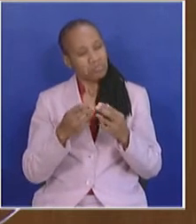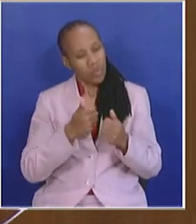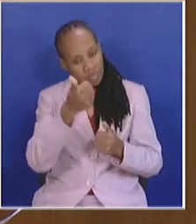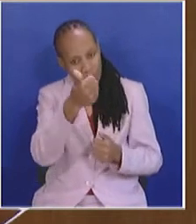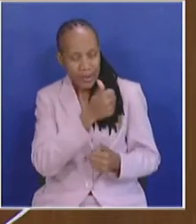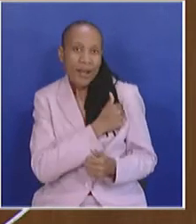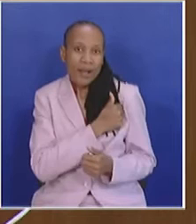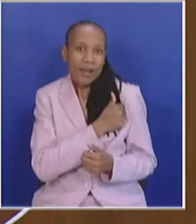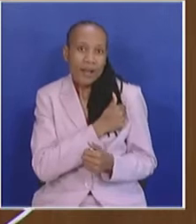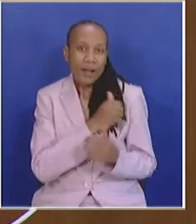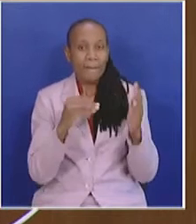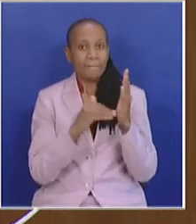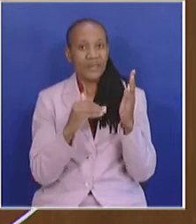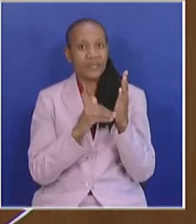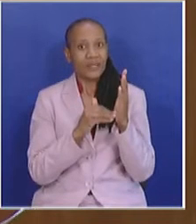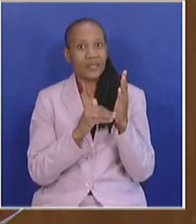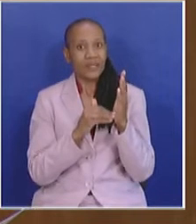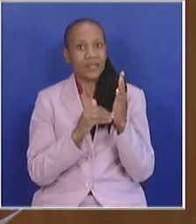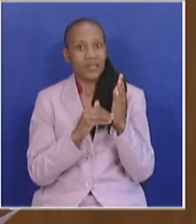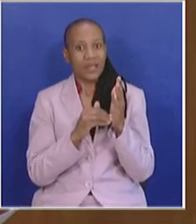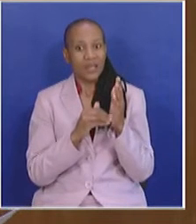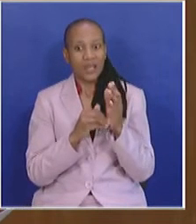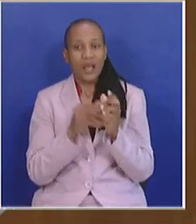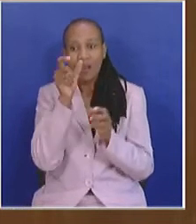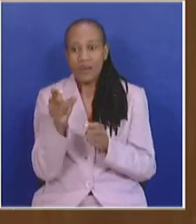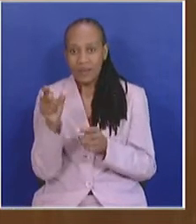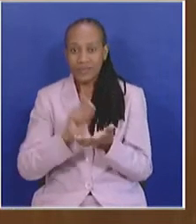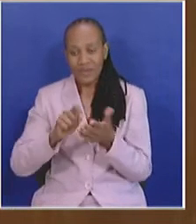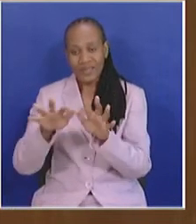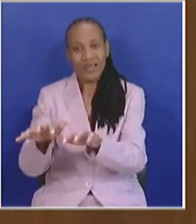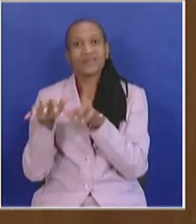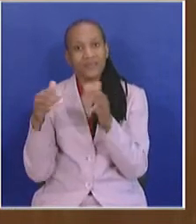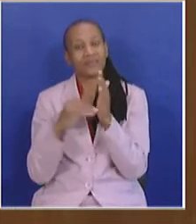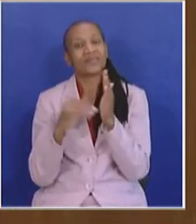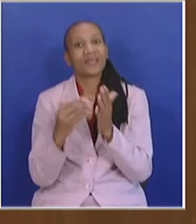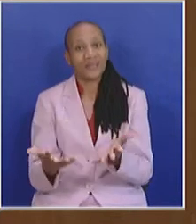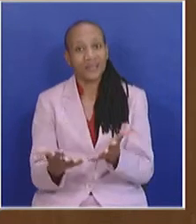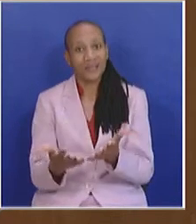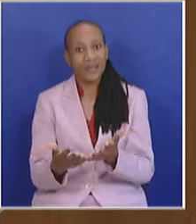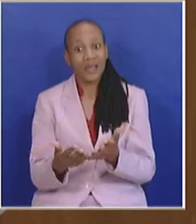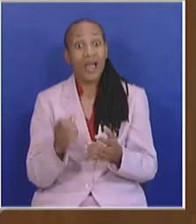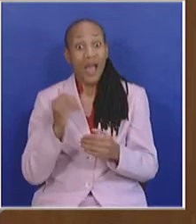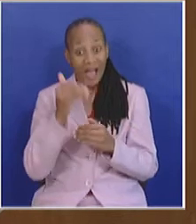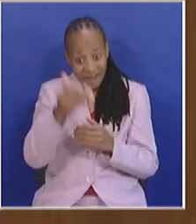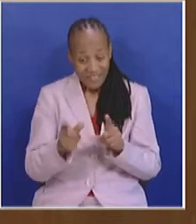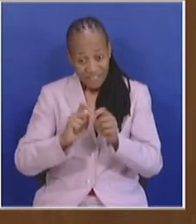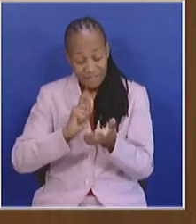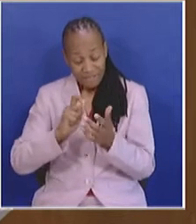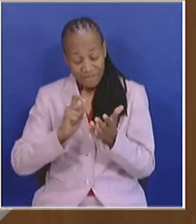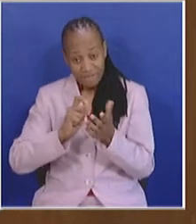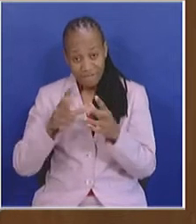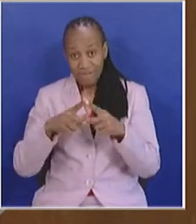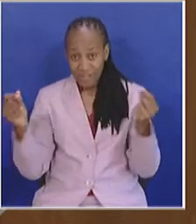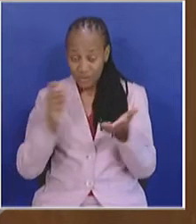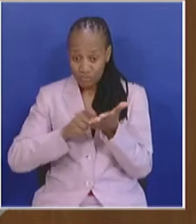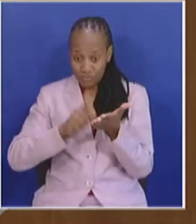their upcoming final examinations. The learners are reminded that the quality of their results will determine the opportunities made available to